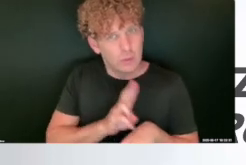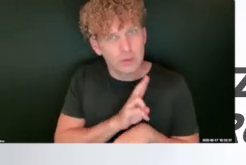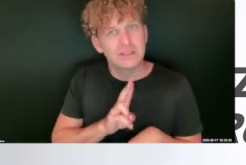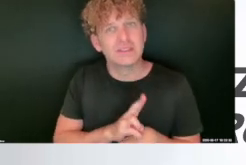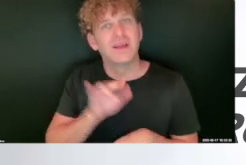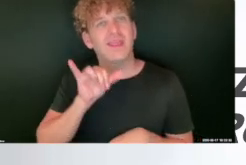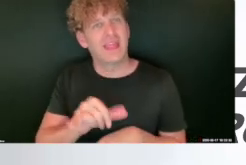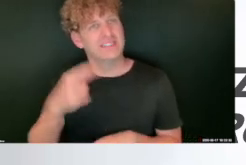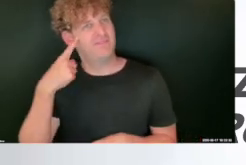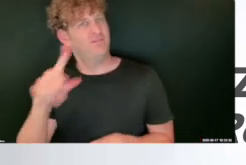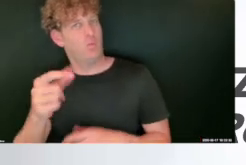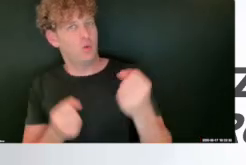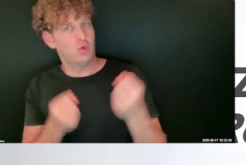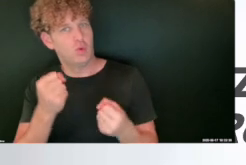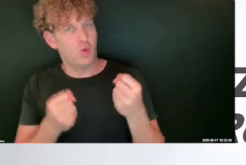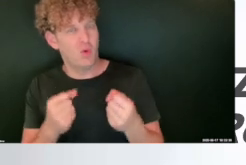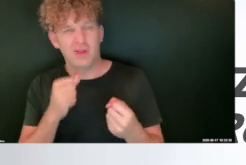and training partner network inventory.